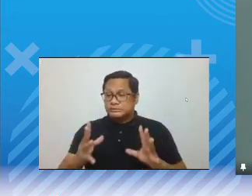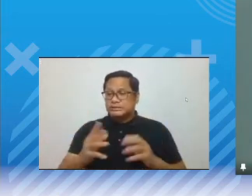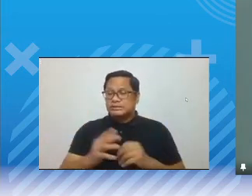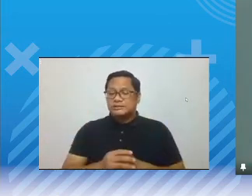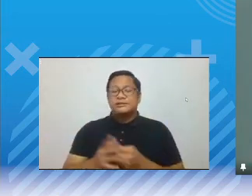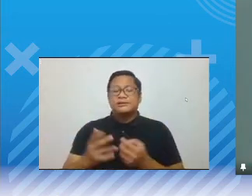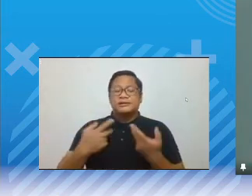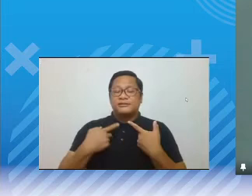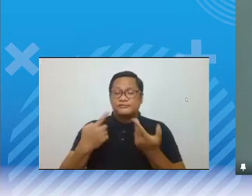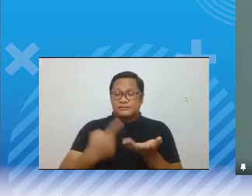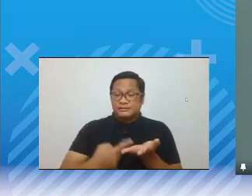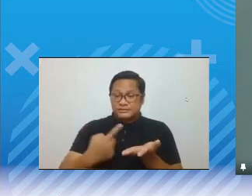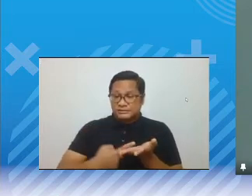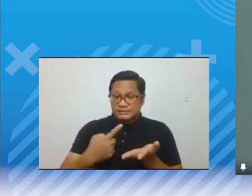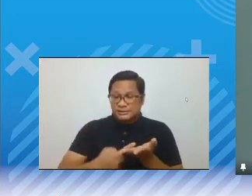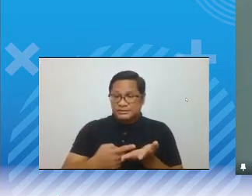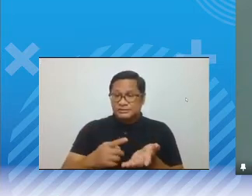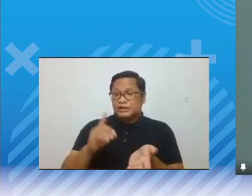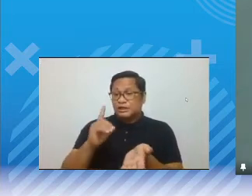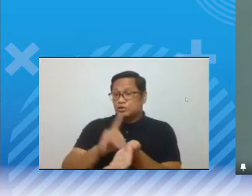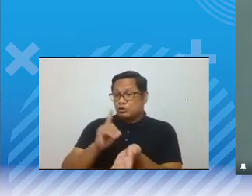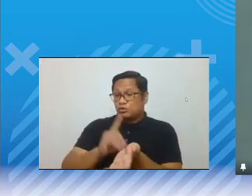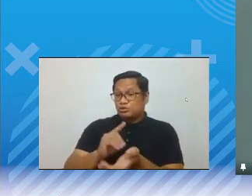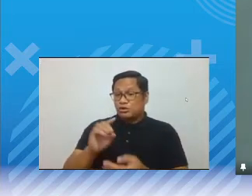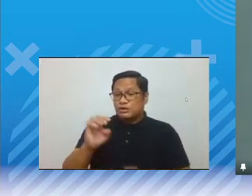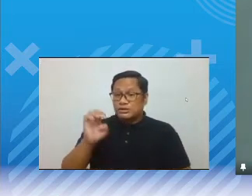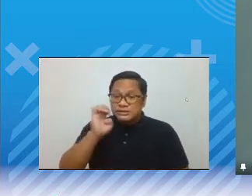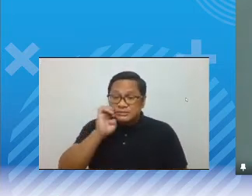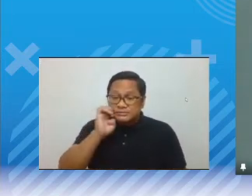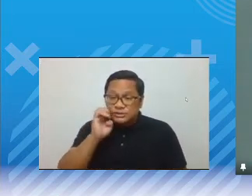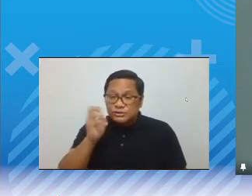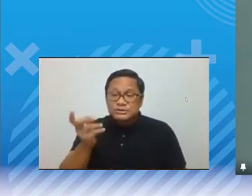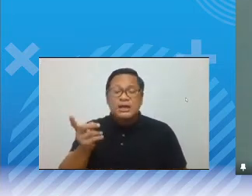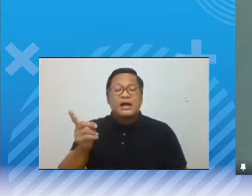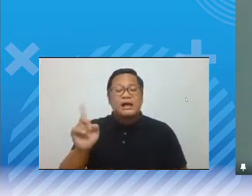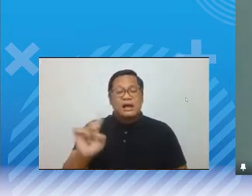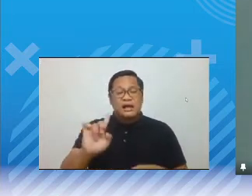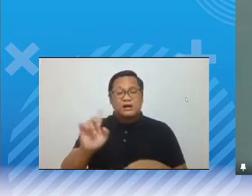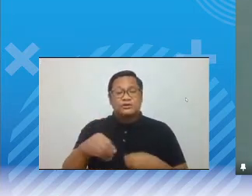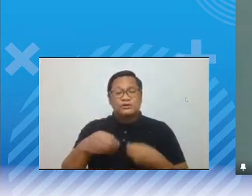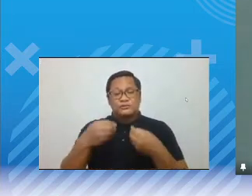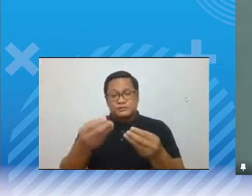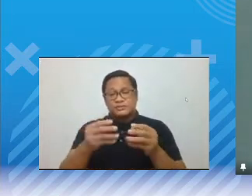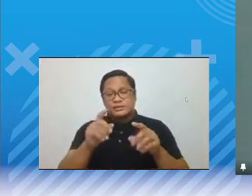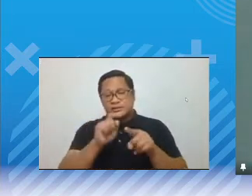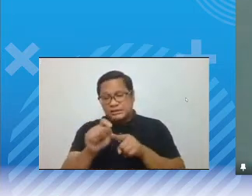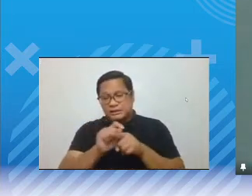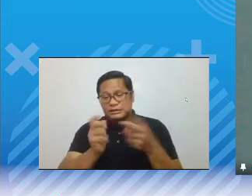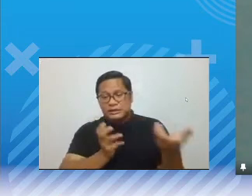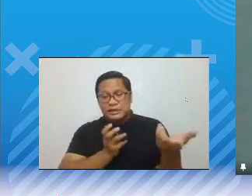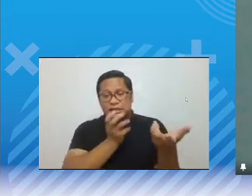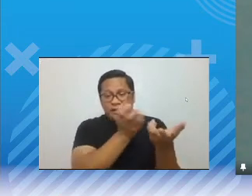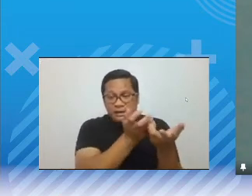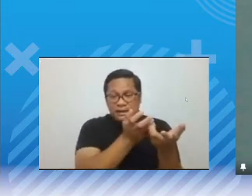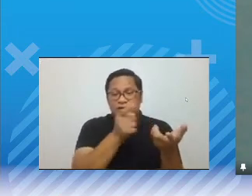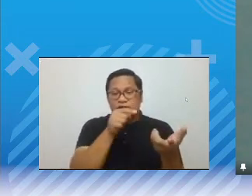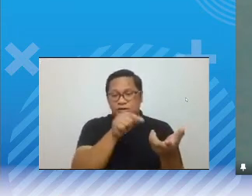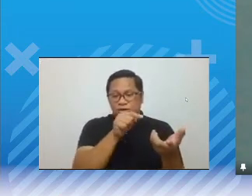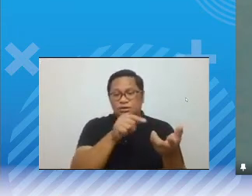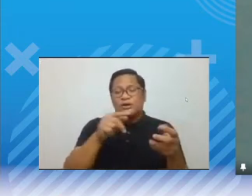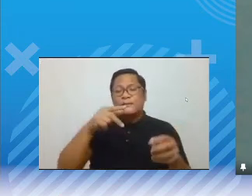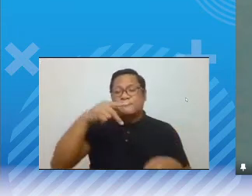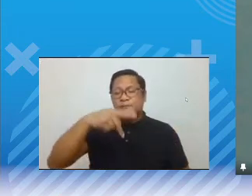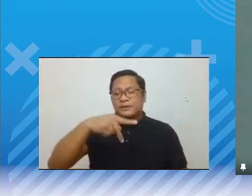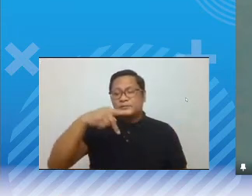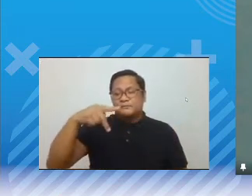ni Dr. Espinosa is yung mga provision of training that is aligned to the Philippine Professional